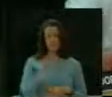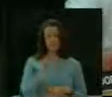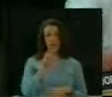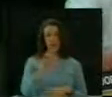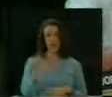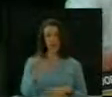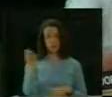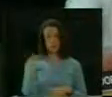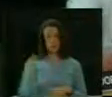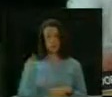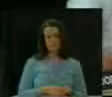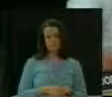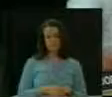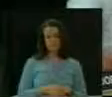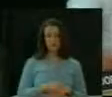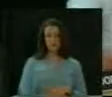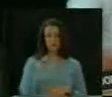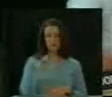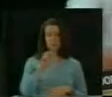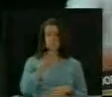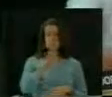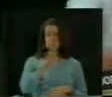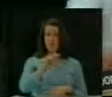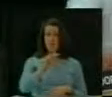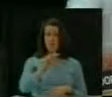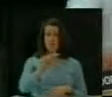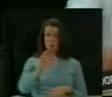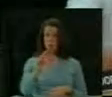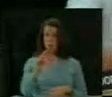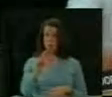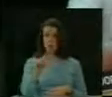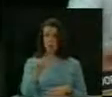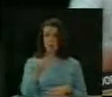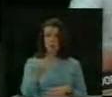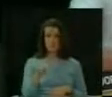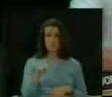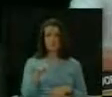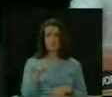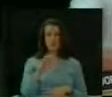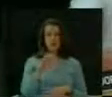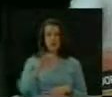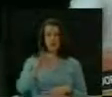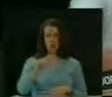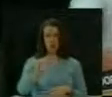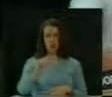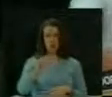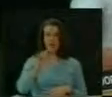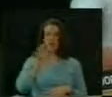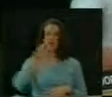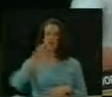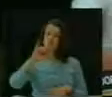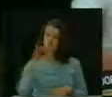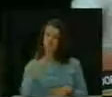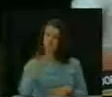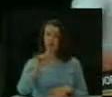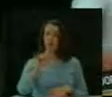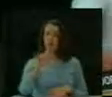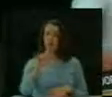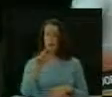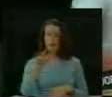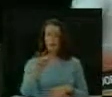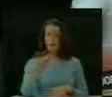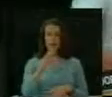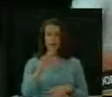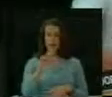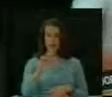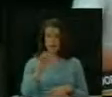Commissioner Lambert, Yes. Commissioner Kaywood. Yes. Commissioner Frank Lutho, Commissioner